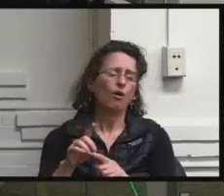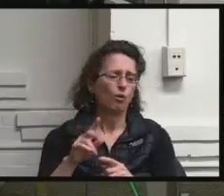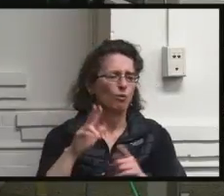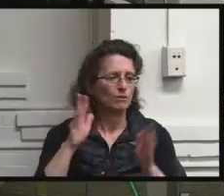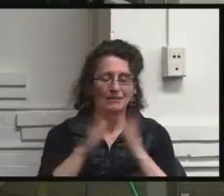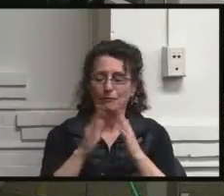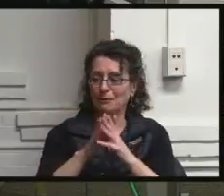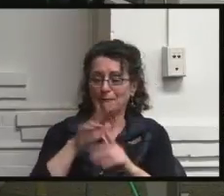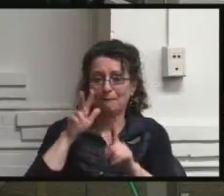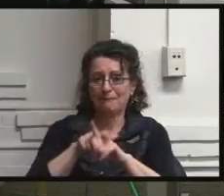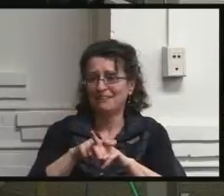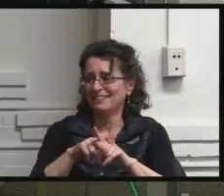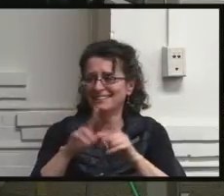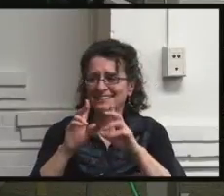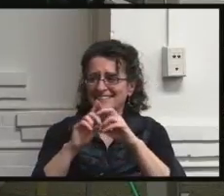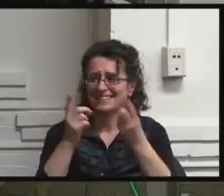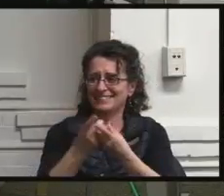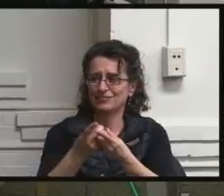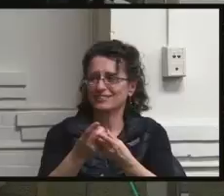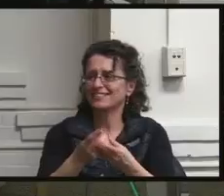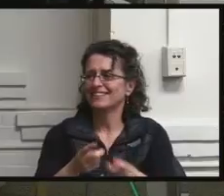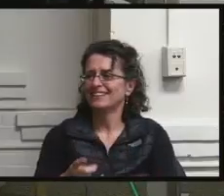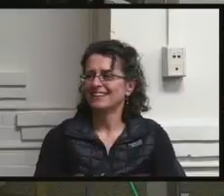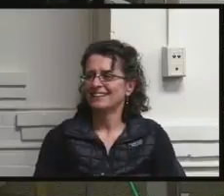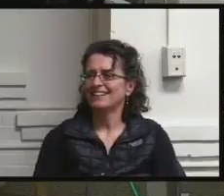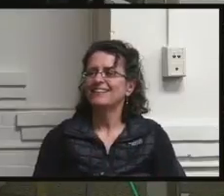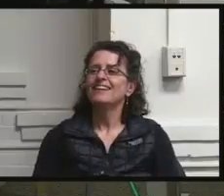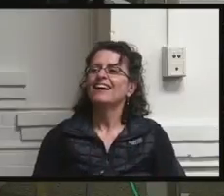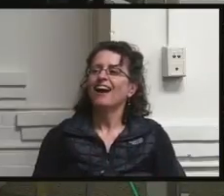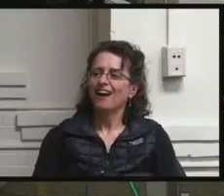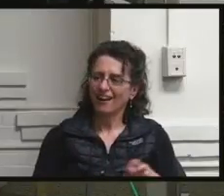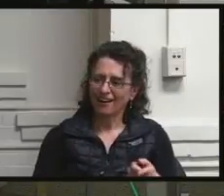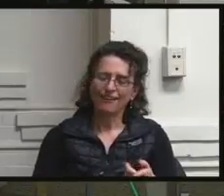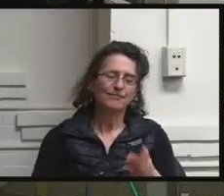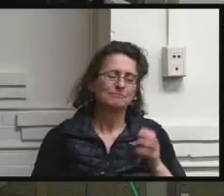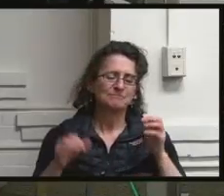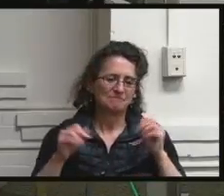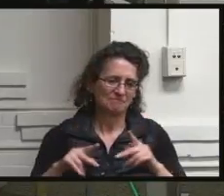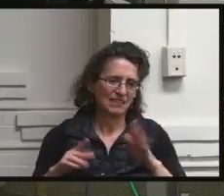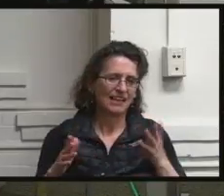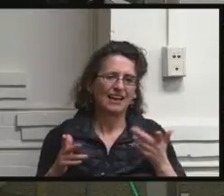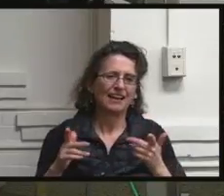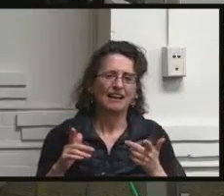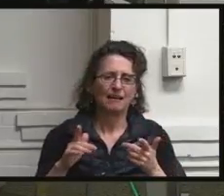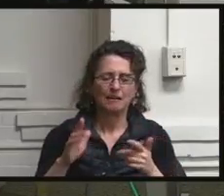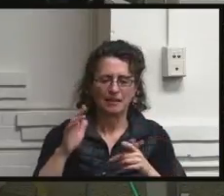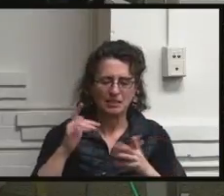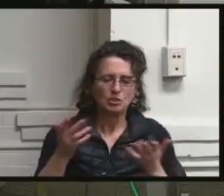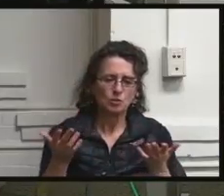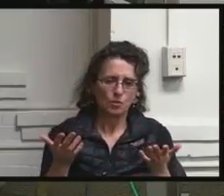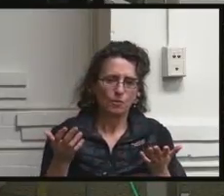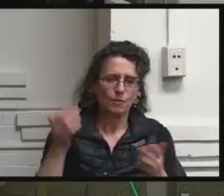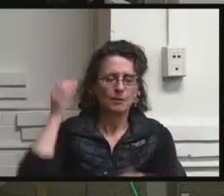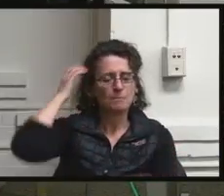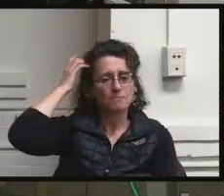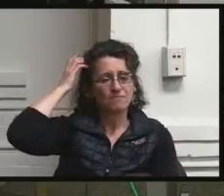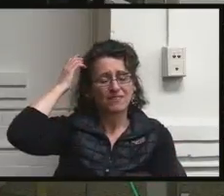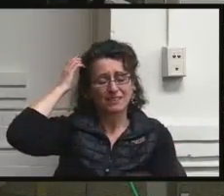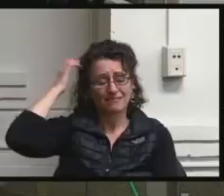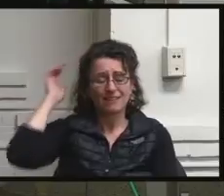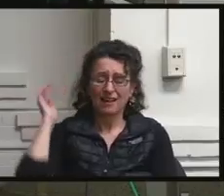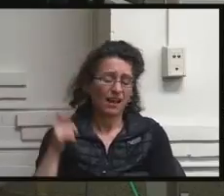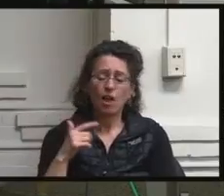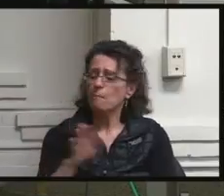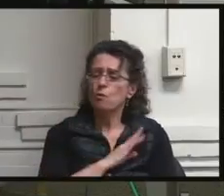I think that Michelle and the rest of the board was very forthwith with its membership. And, you know,